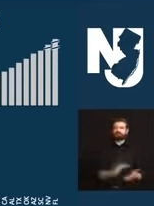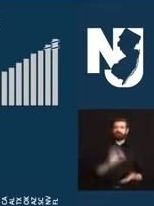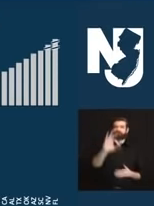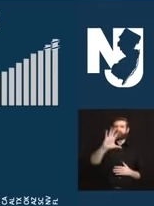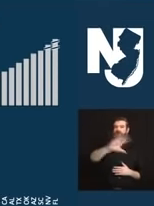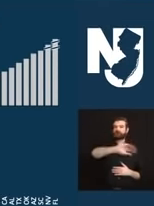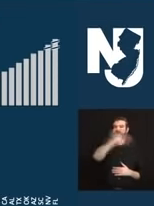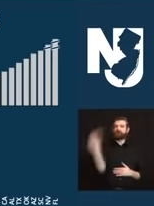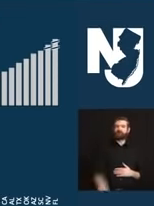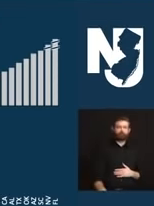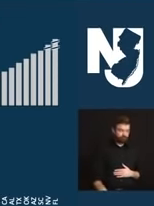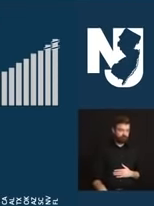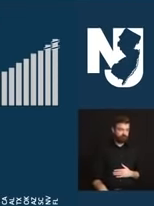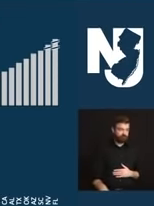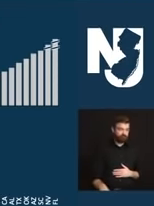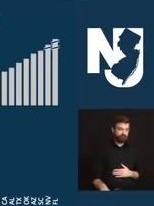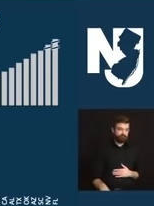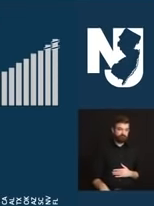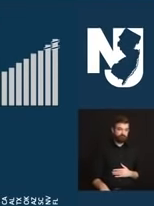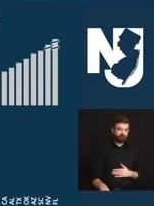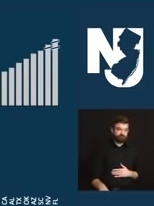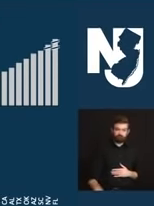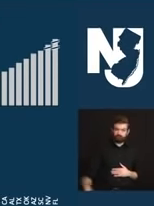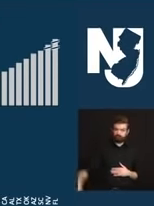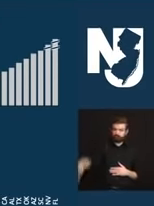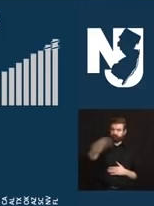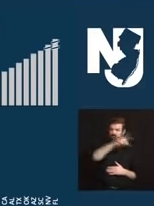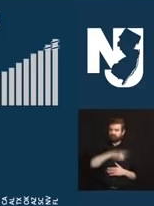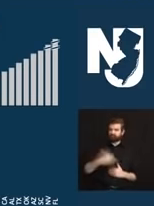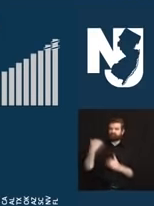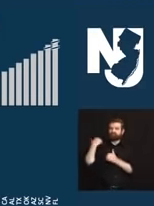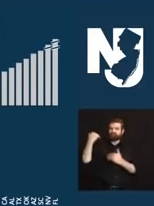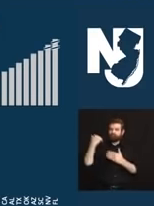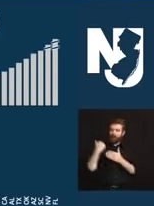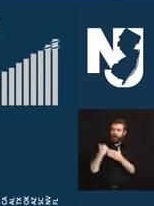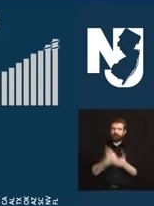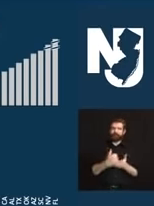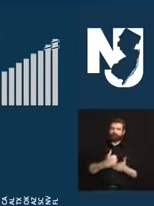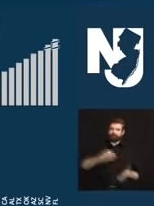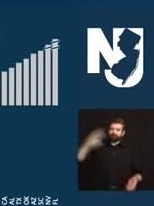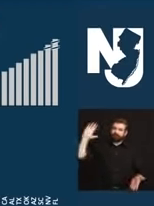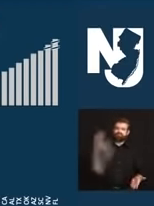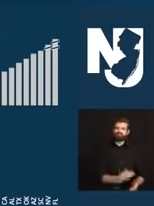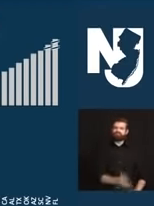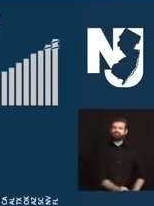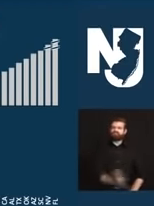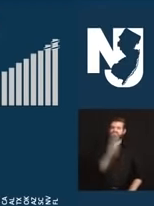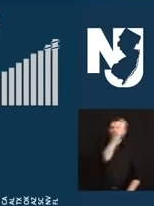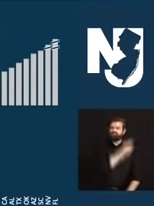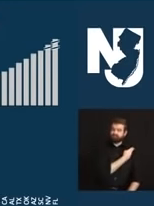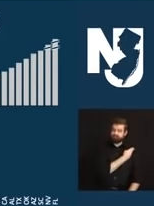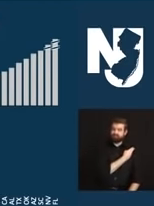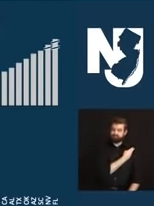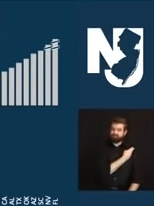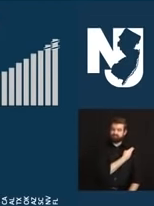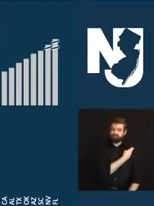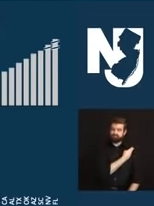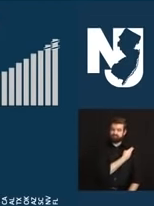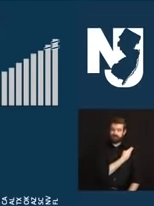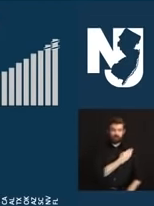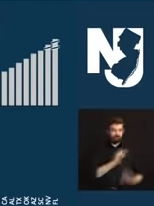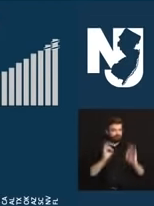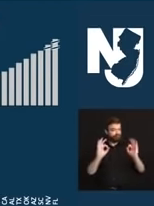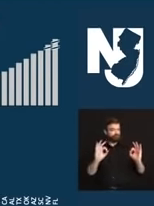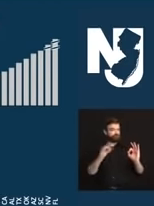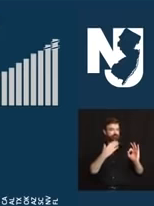you folks. You did that. No other state can say that. That is definitely a good place to be at this moment, especially given